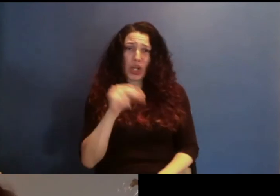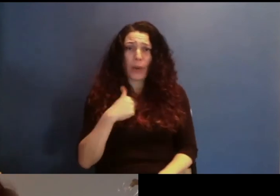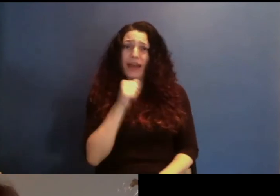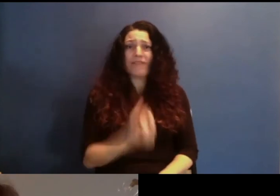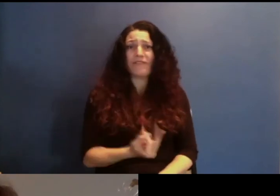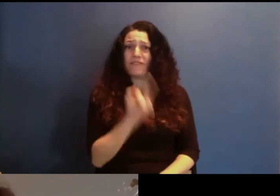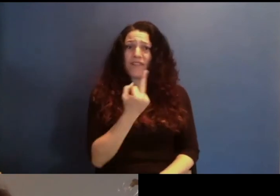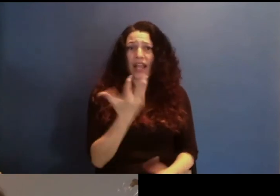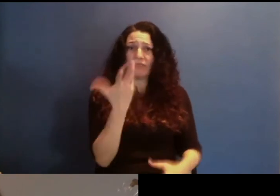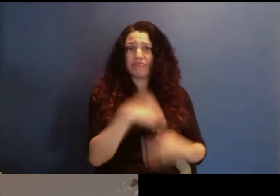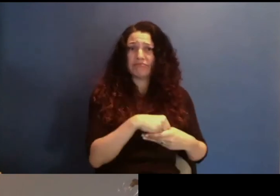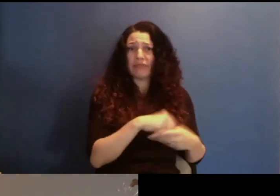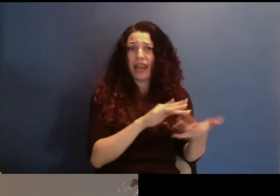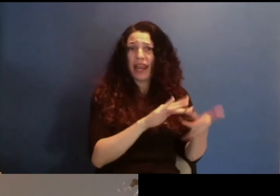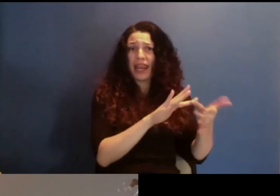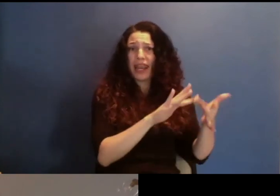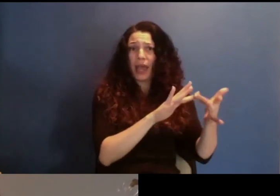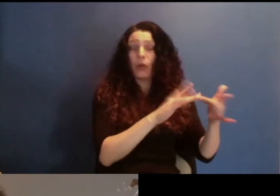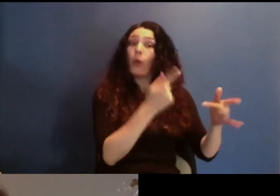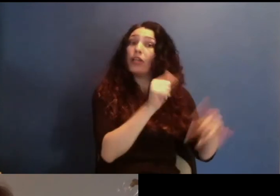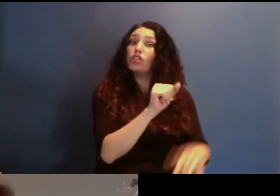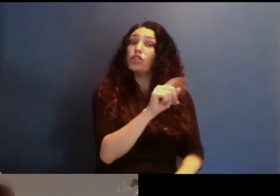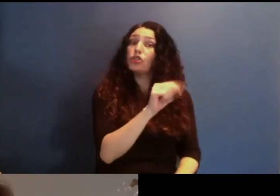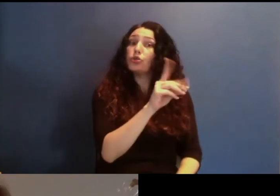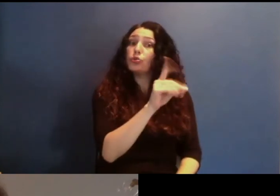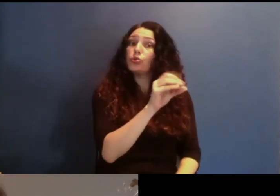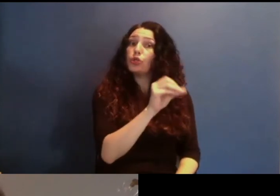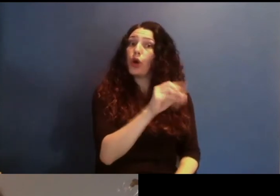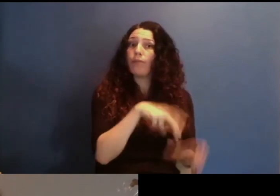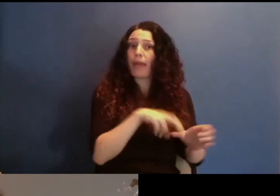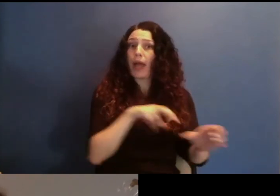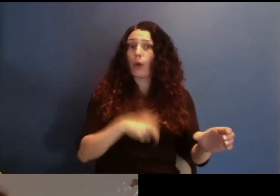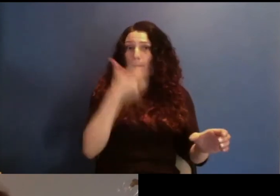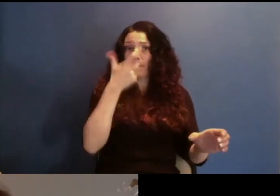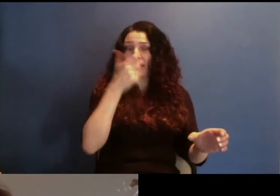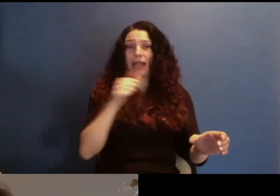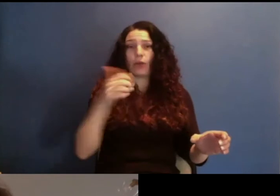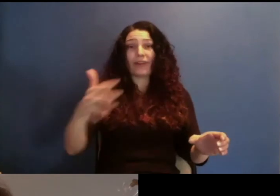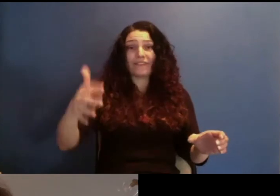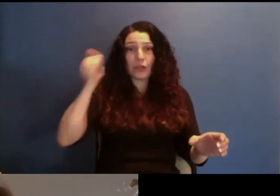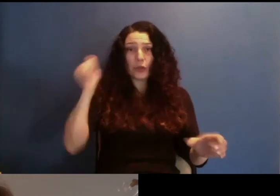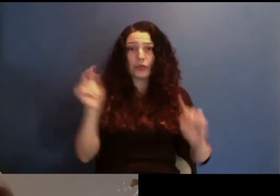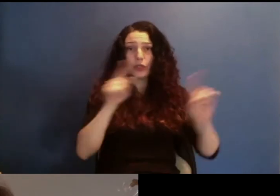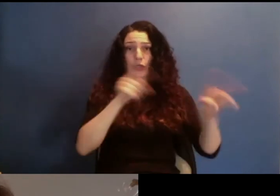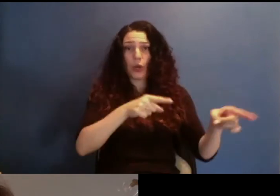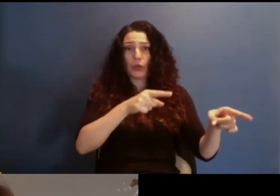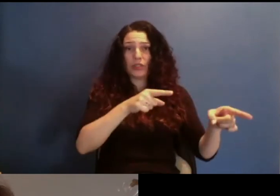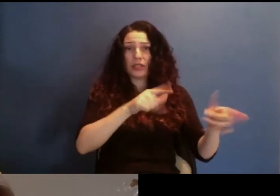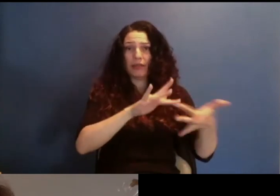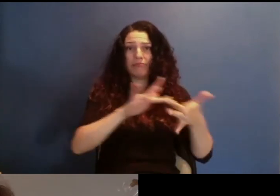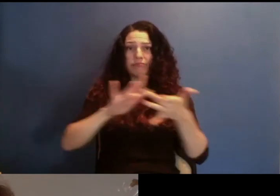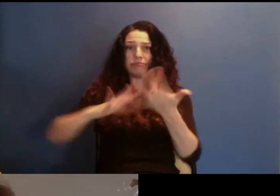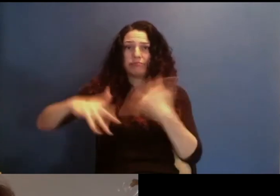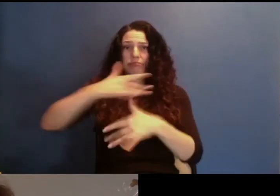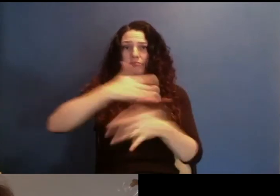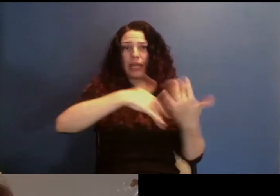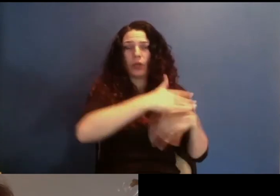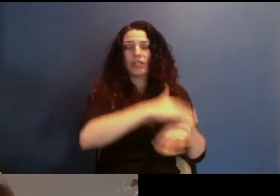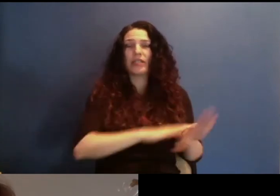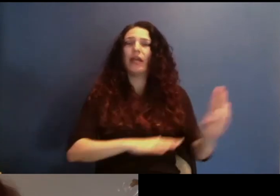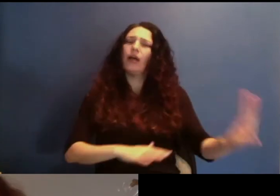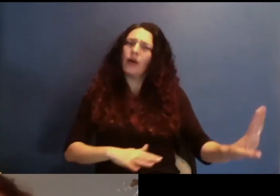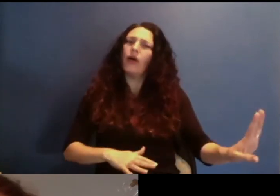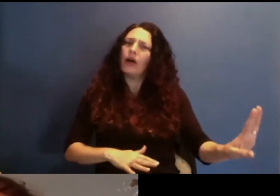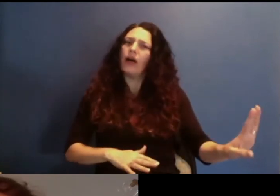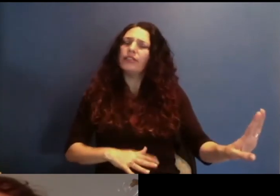remember like one studio even backed out because I refused to go to networks. And so yeah, it was something, it